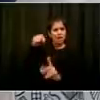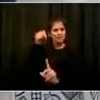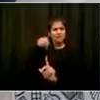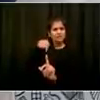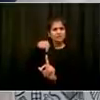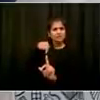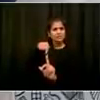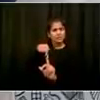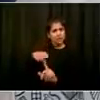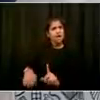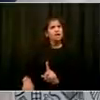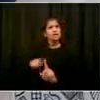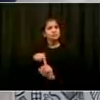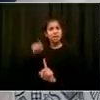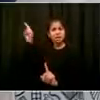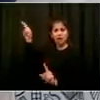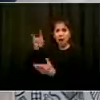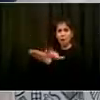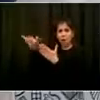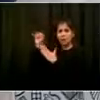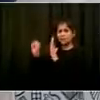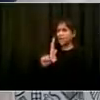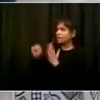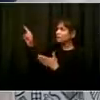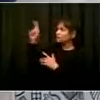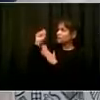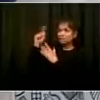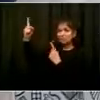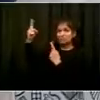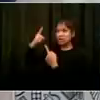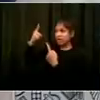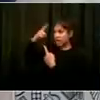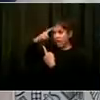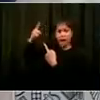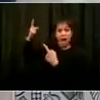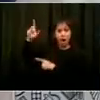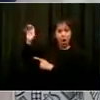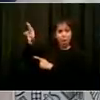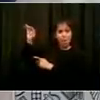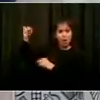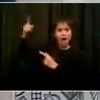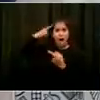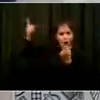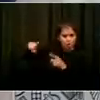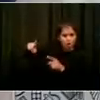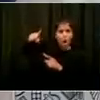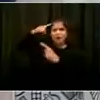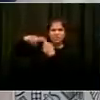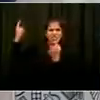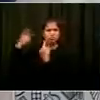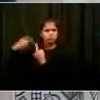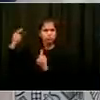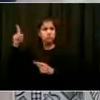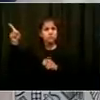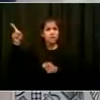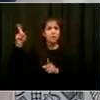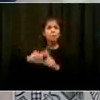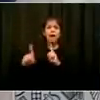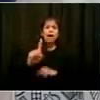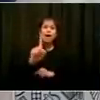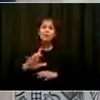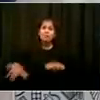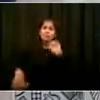healthcare, very strong focus on science and data, brought this city back, made it one of the safest places in the country. Then we said we're going to open